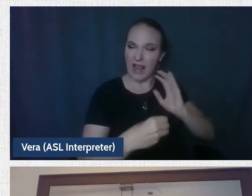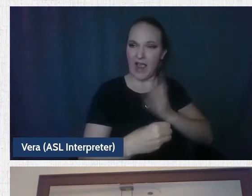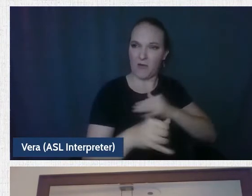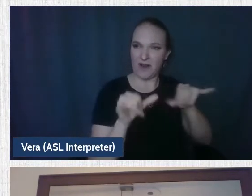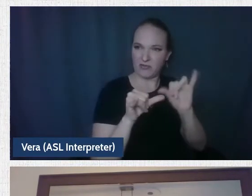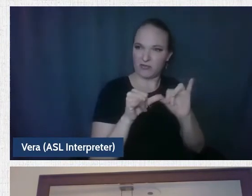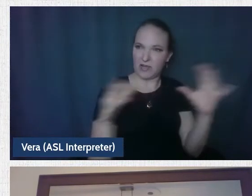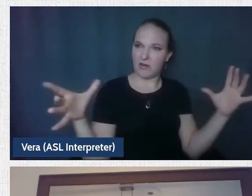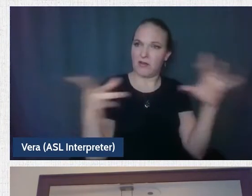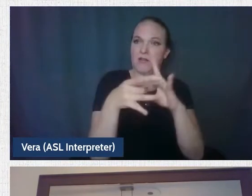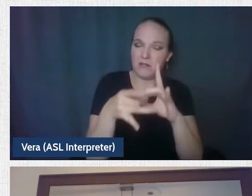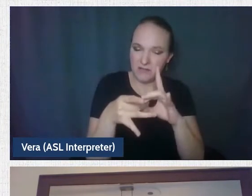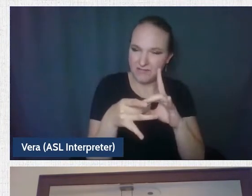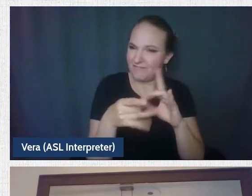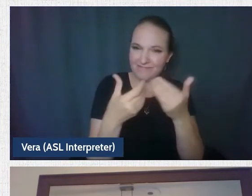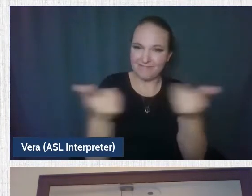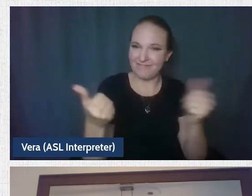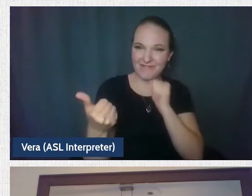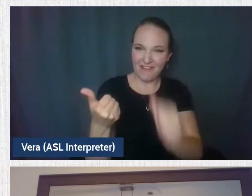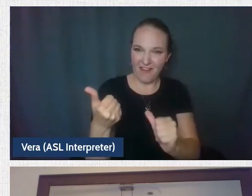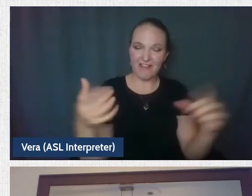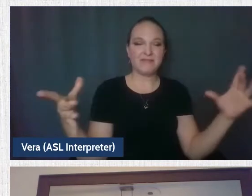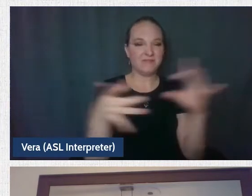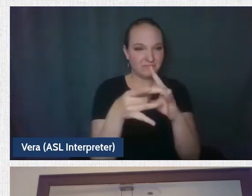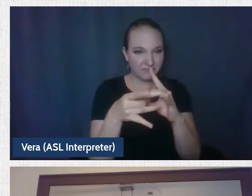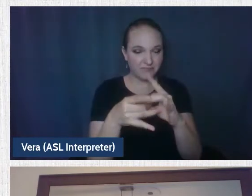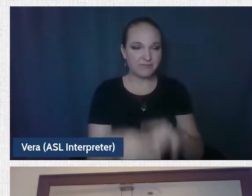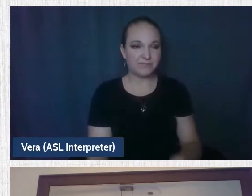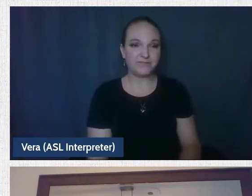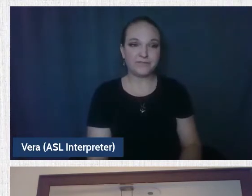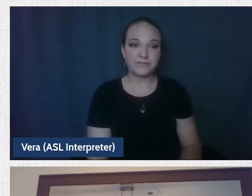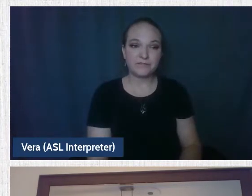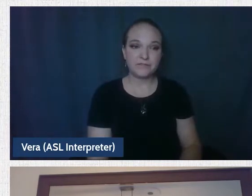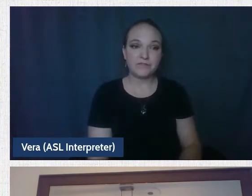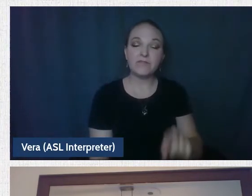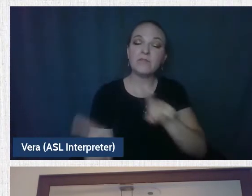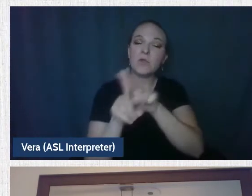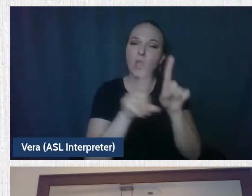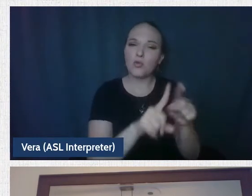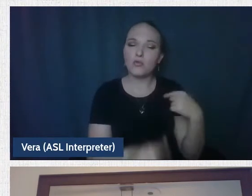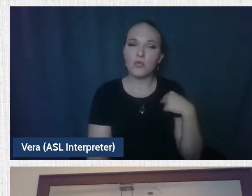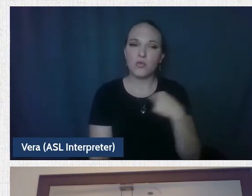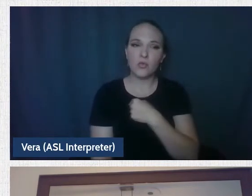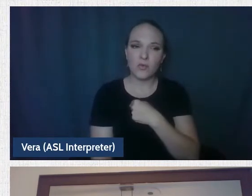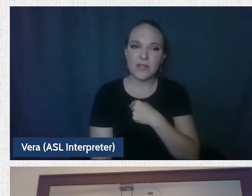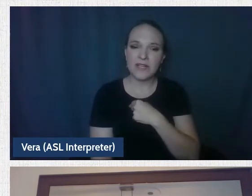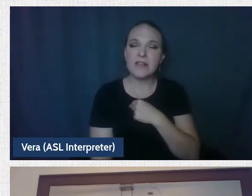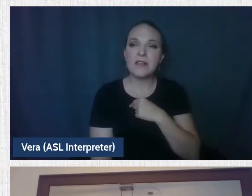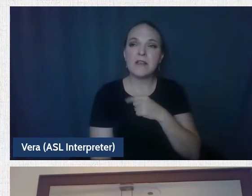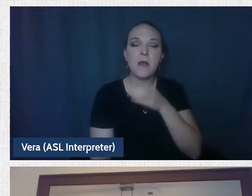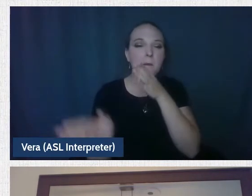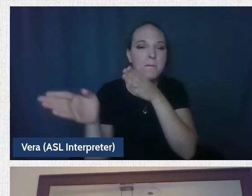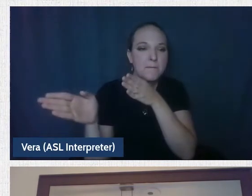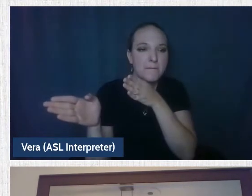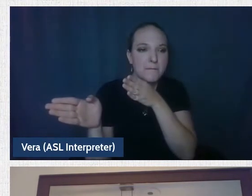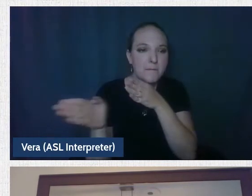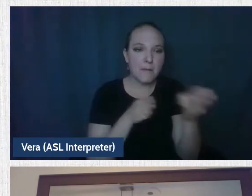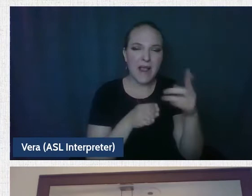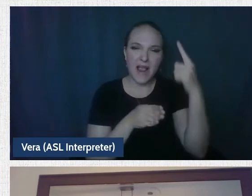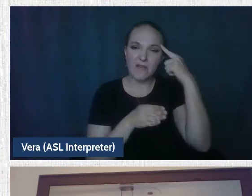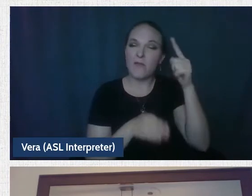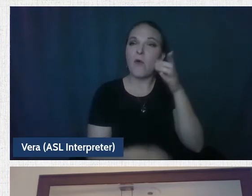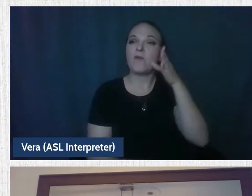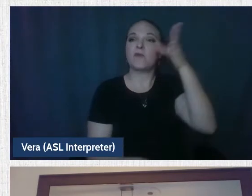of that of education, of course, is we've been really building out and being really intentional about career preparation for our students.